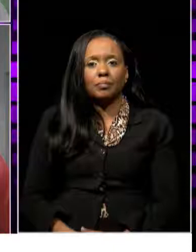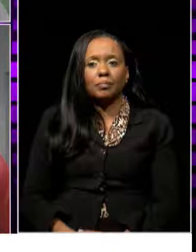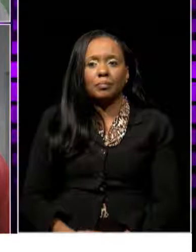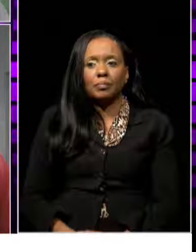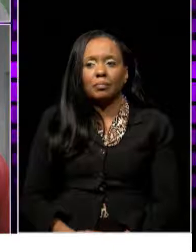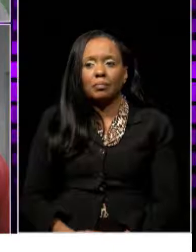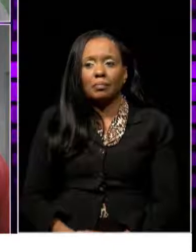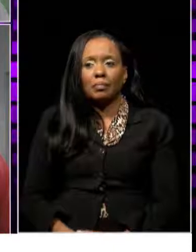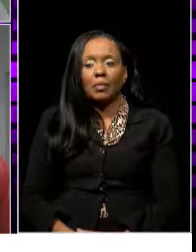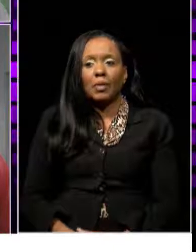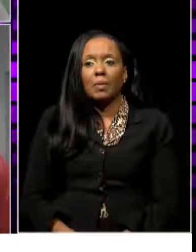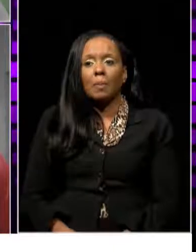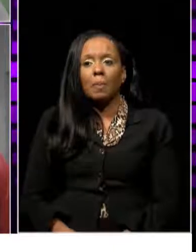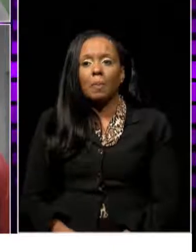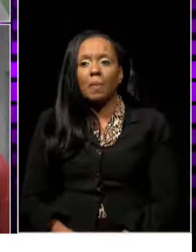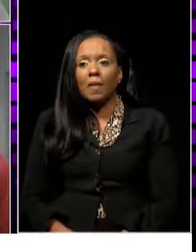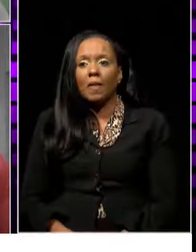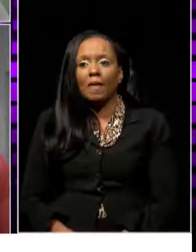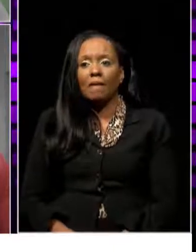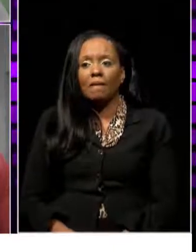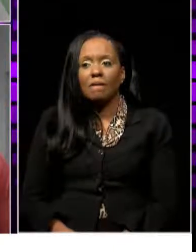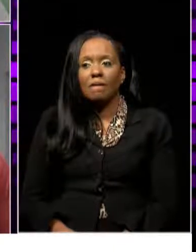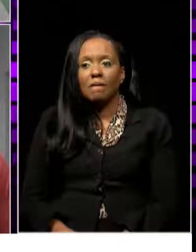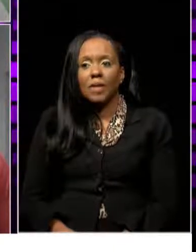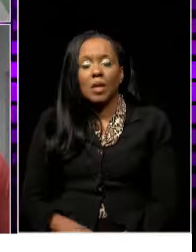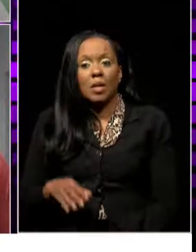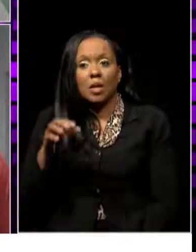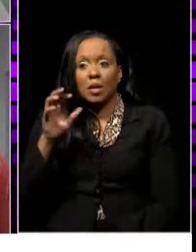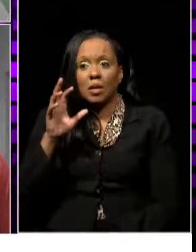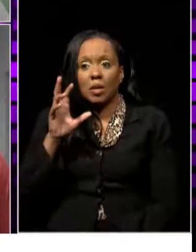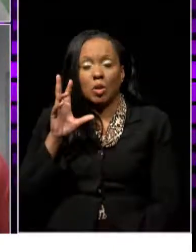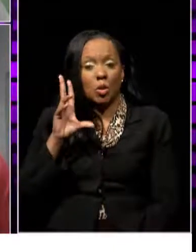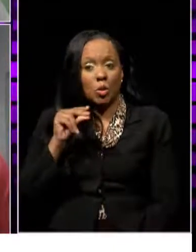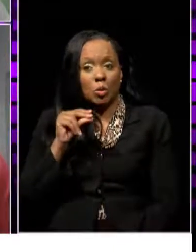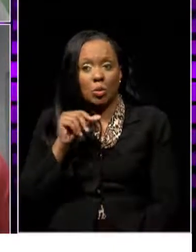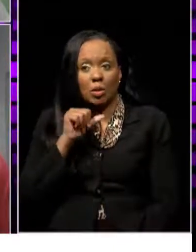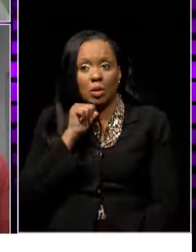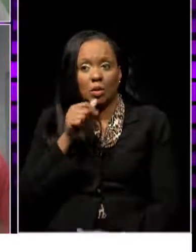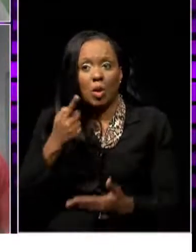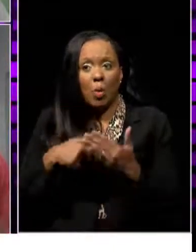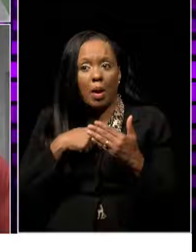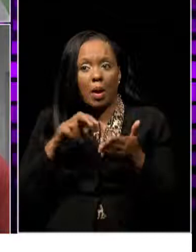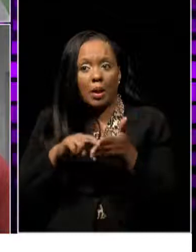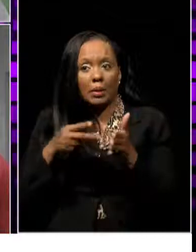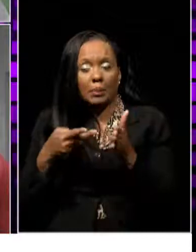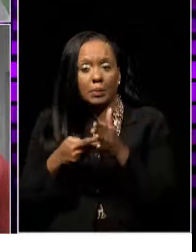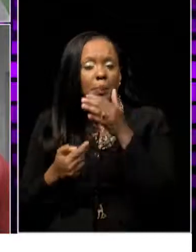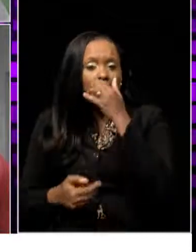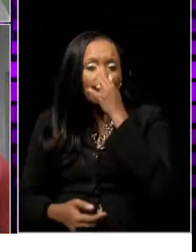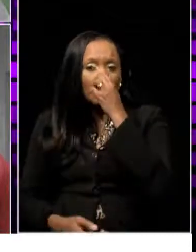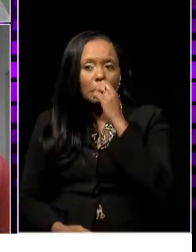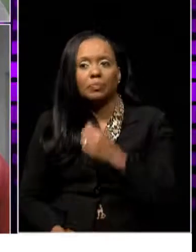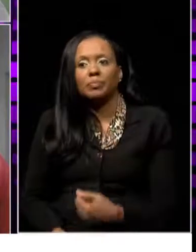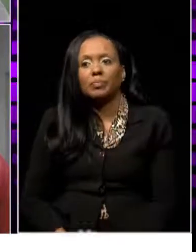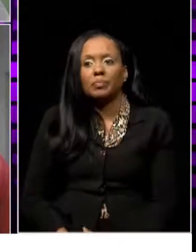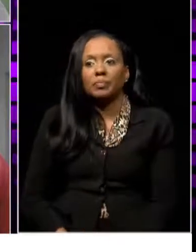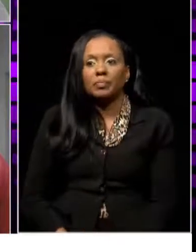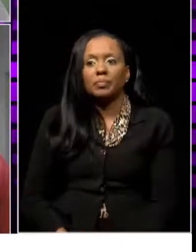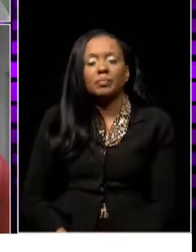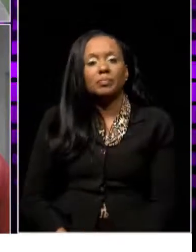the wrong thing. You amended the wrong thing. Because no, what and I'm so saying what I'm is, going to right ask now you to you've do already is had not the training.